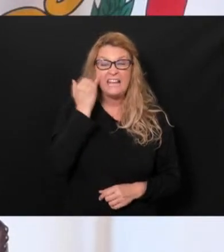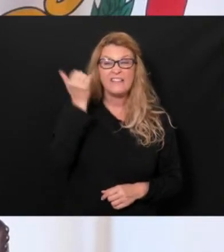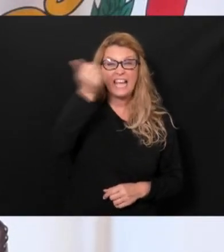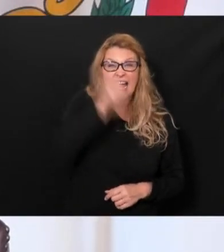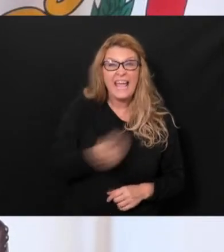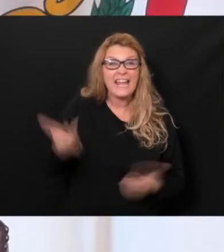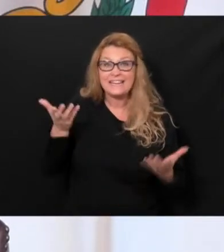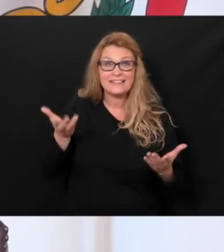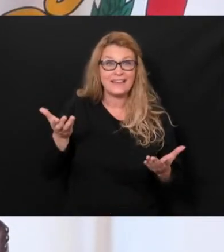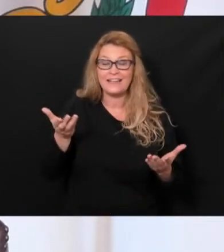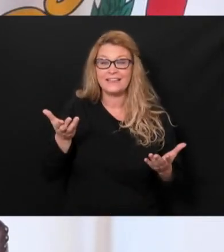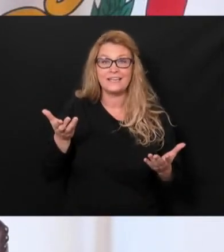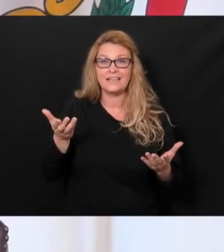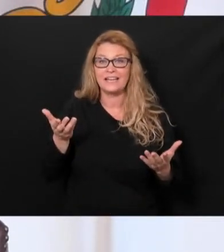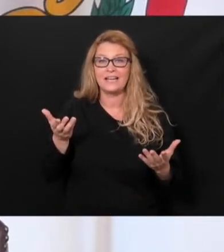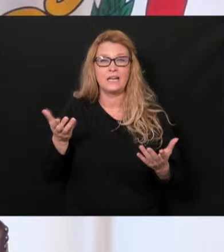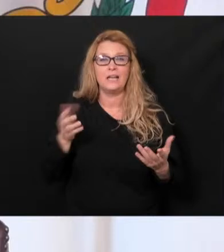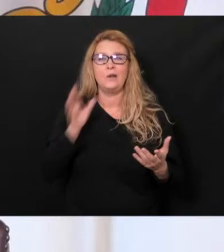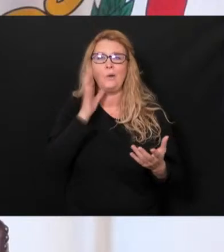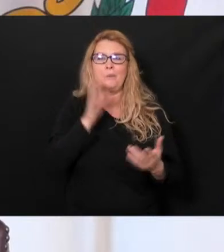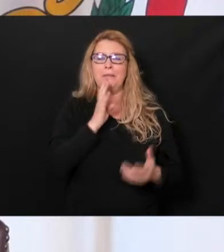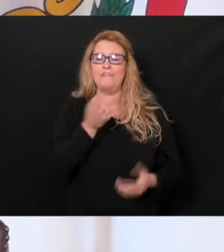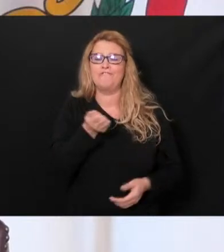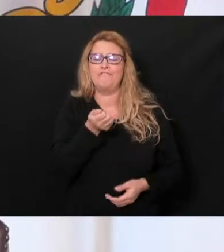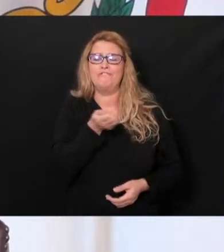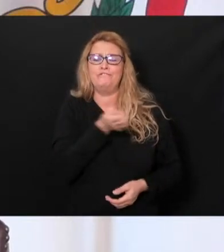is absolutely very, very few.